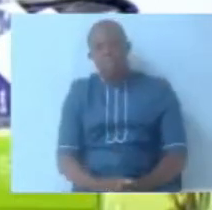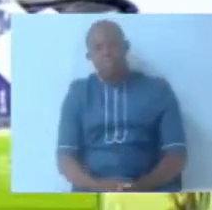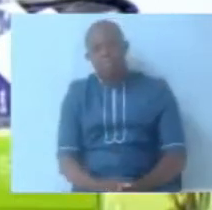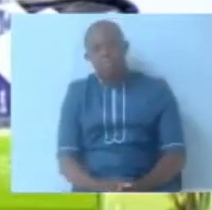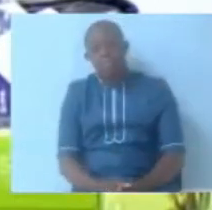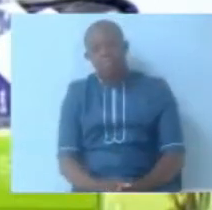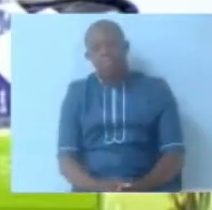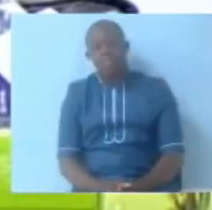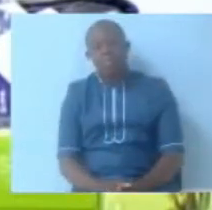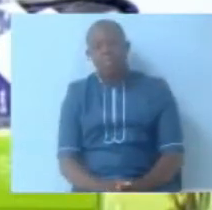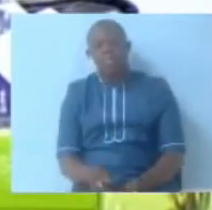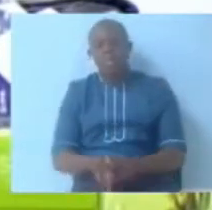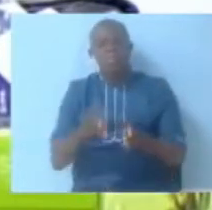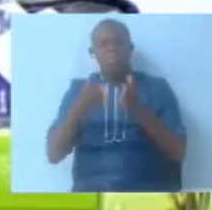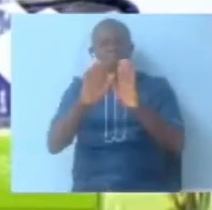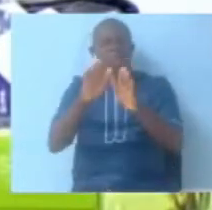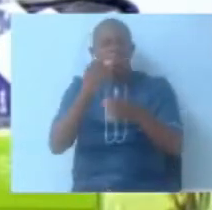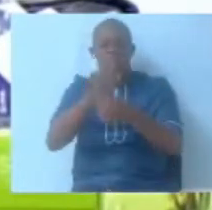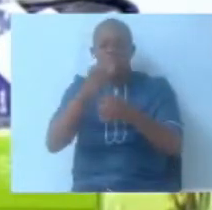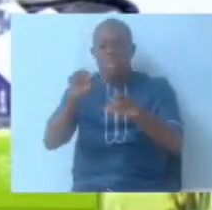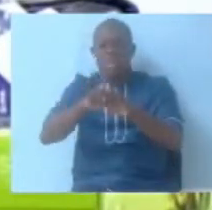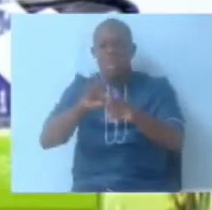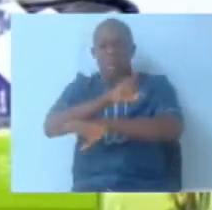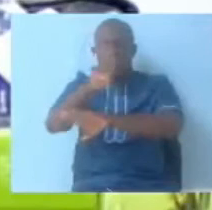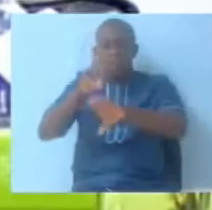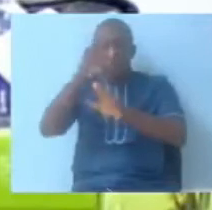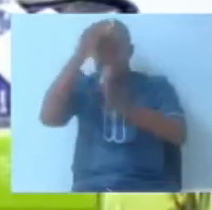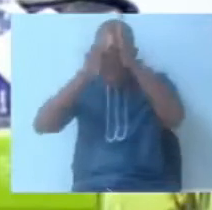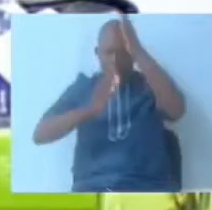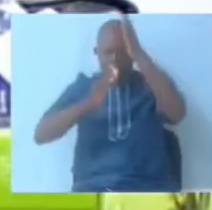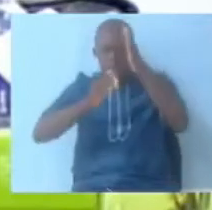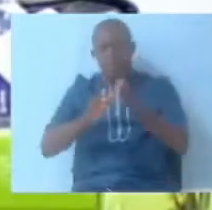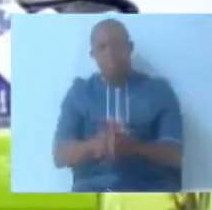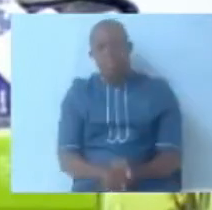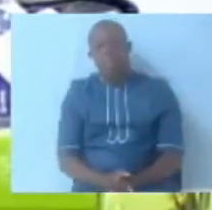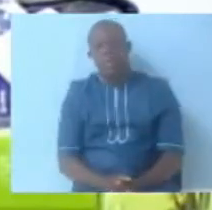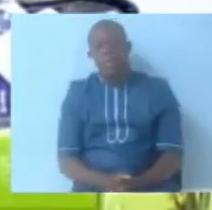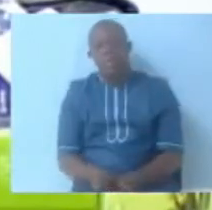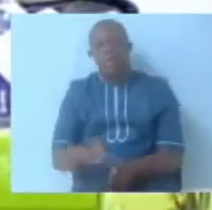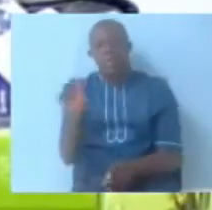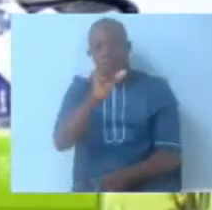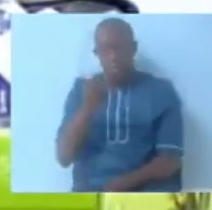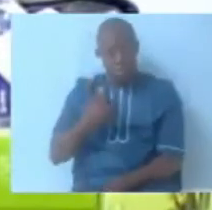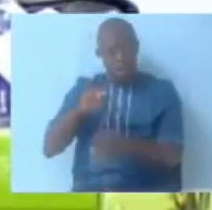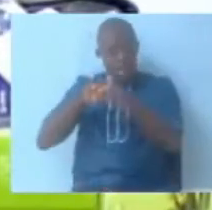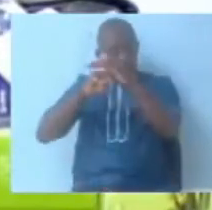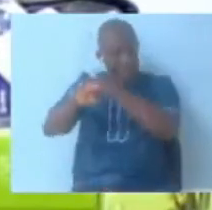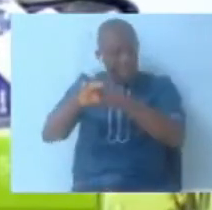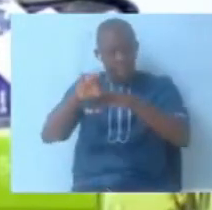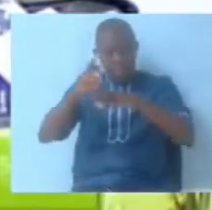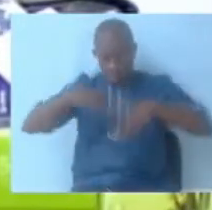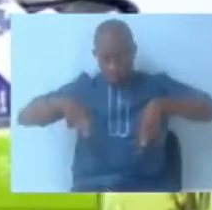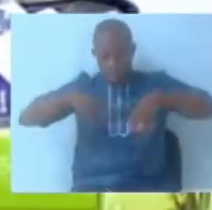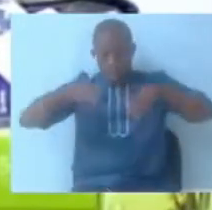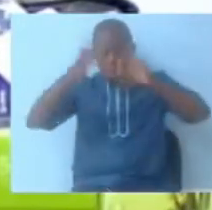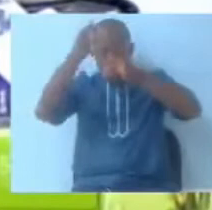Court. It was like a military camp. Amunda wulunje bele ko soja campo. Some of them in fact entered right inside the courtroom under the